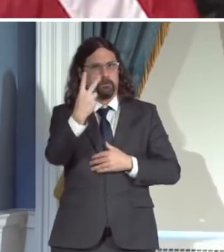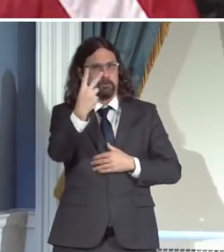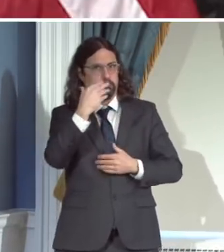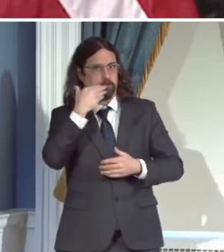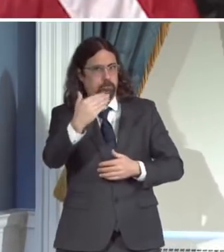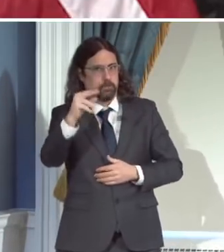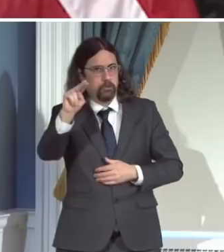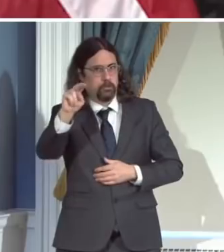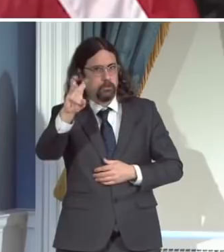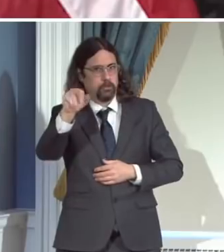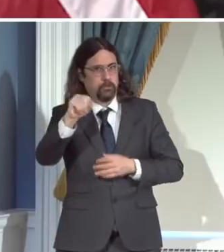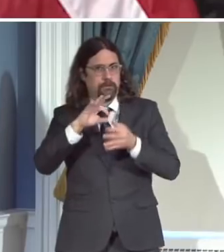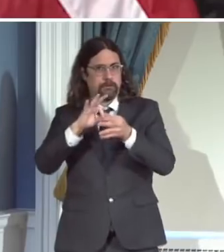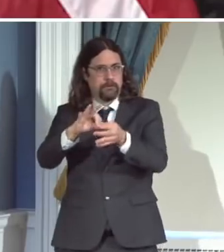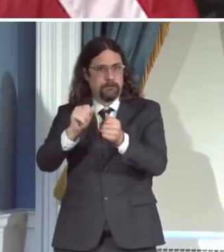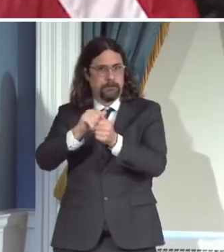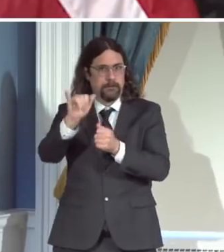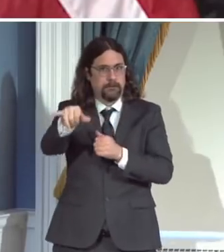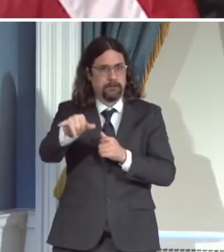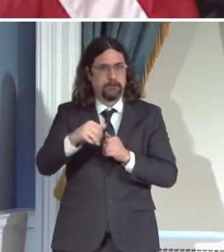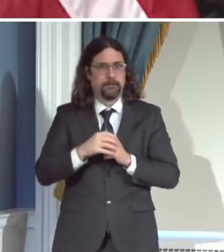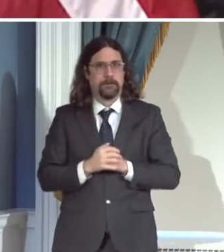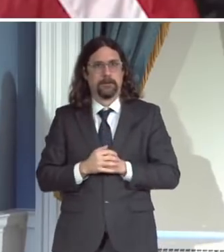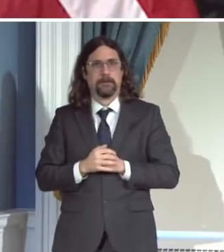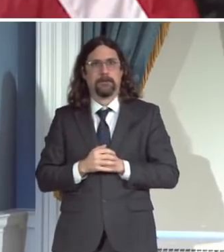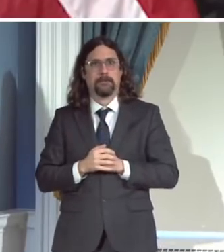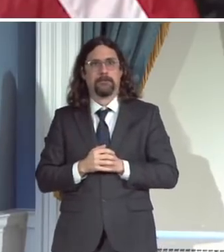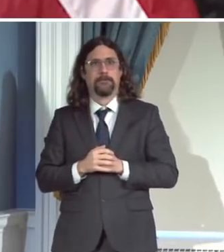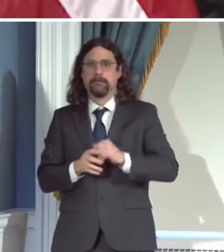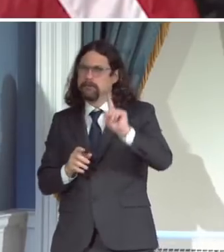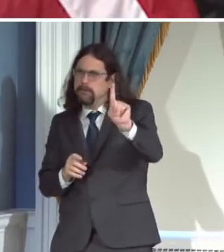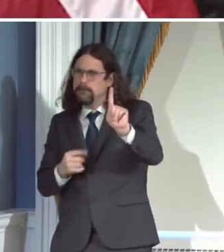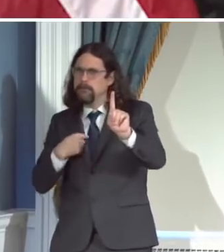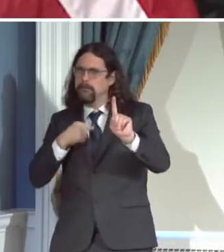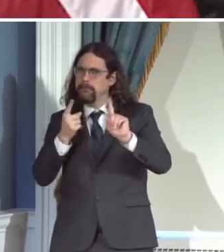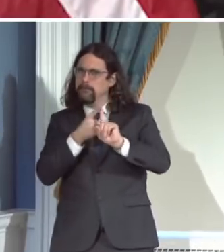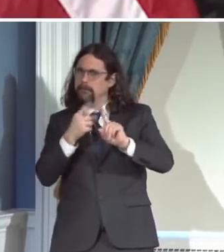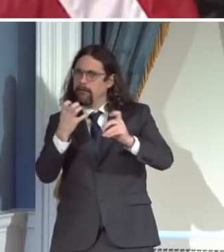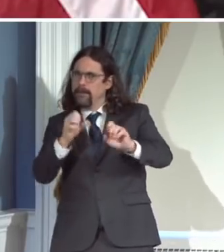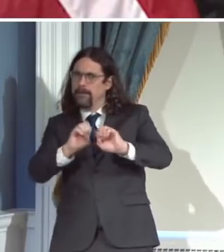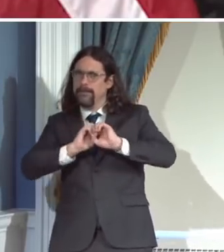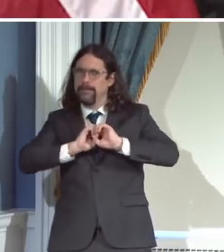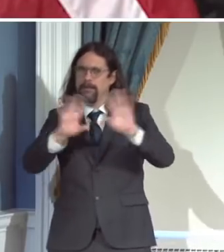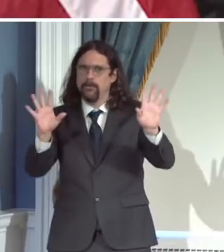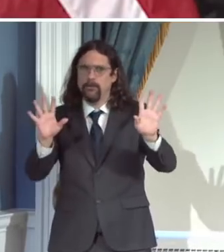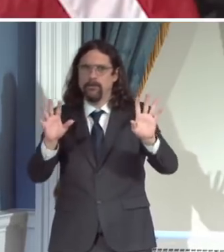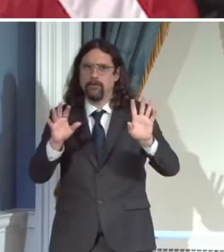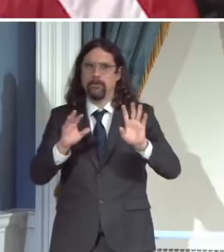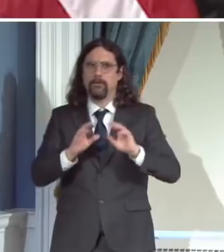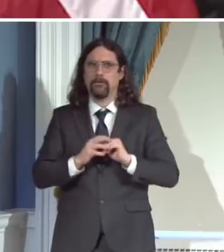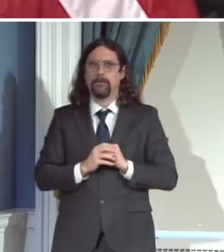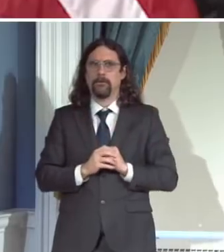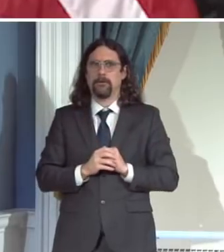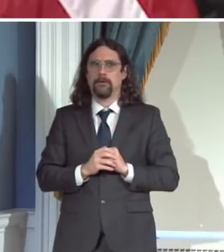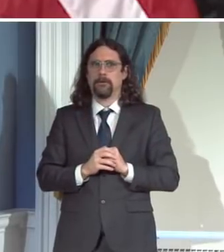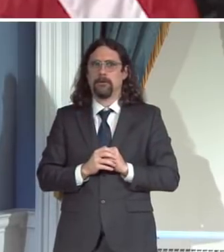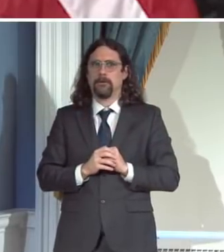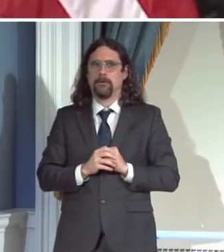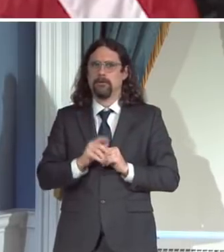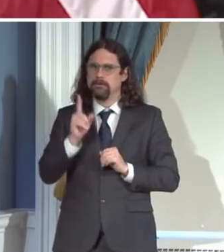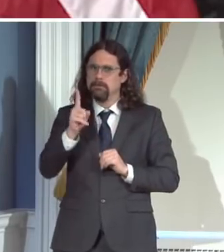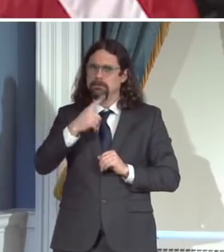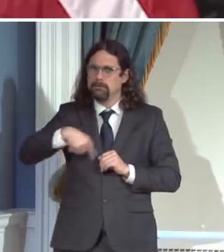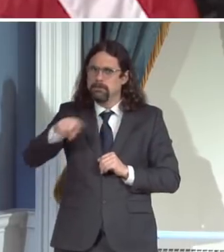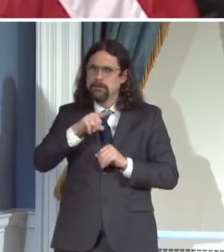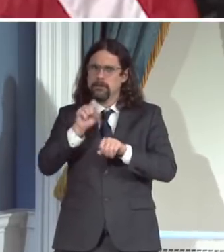first responders. And I want that standard to be really clear. We are all working together. Federal government, state government, city